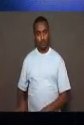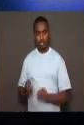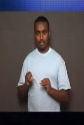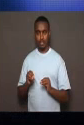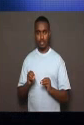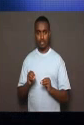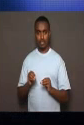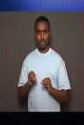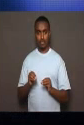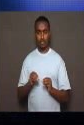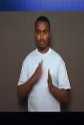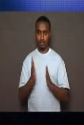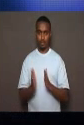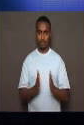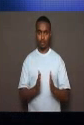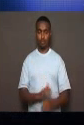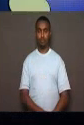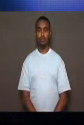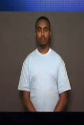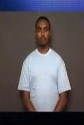Students, let's get ready.